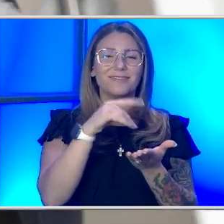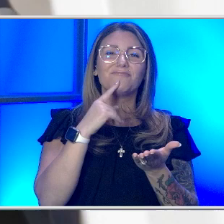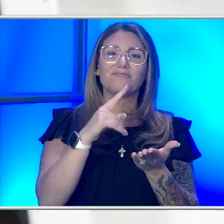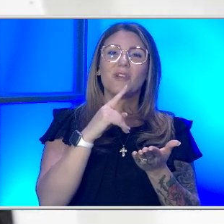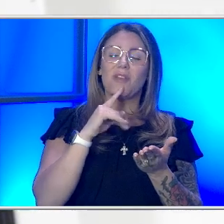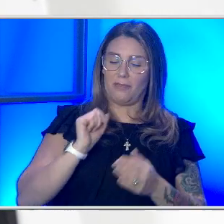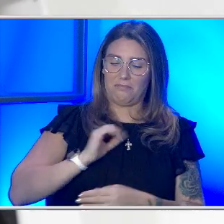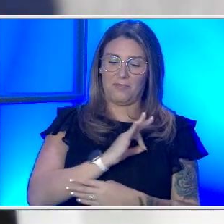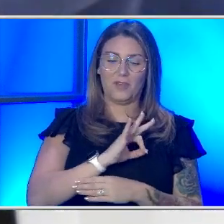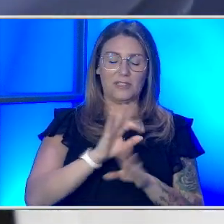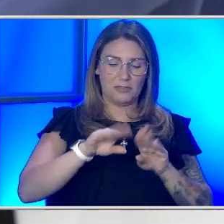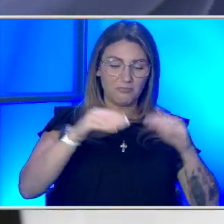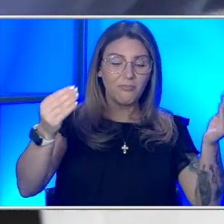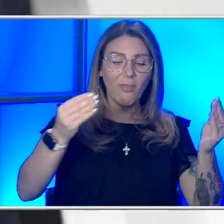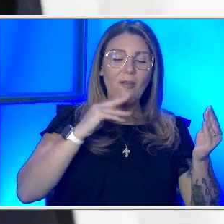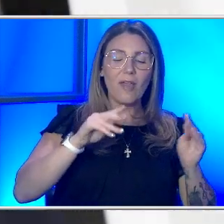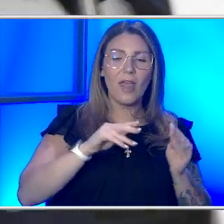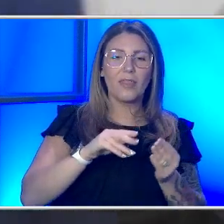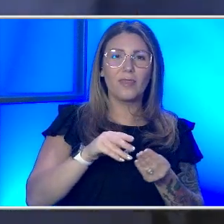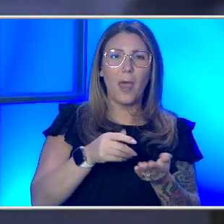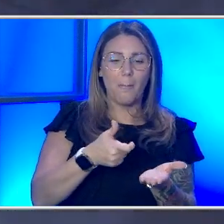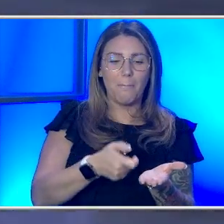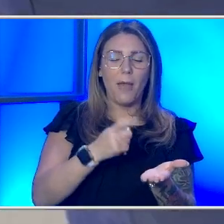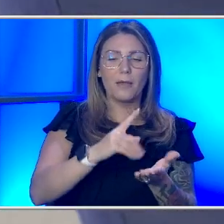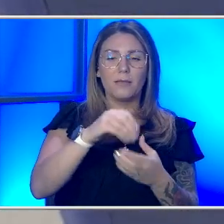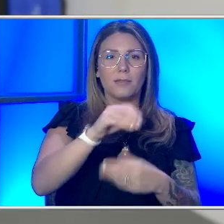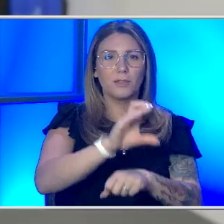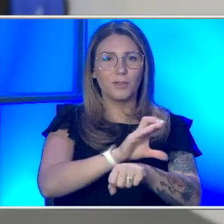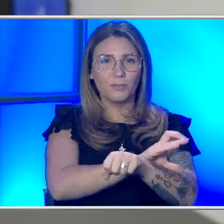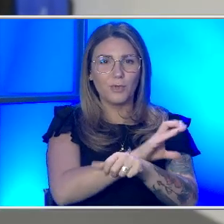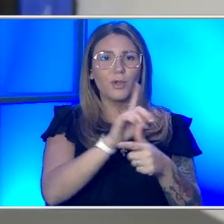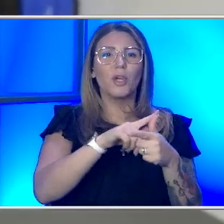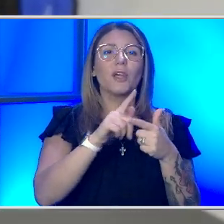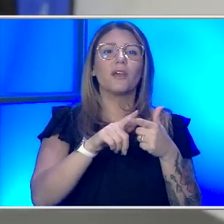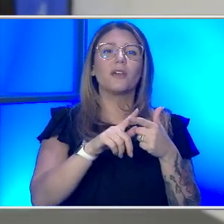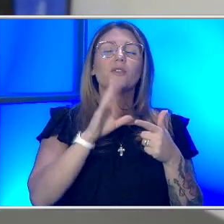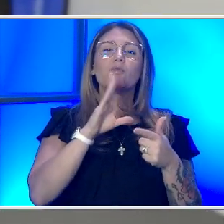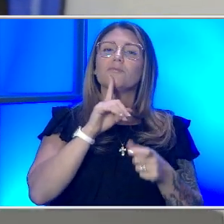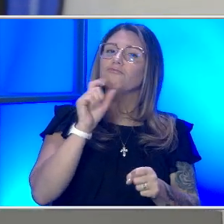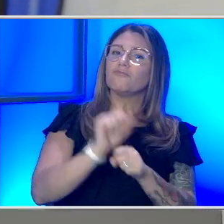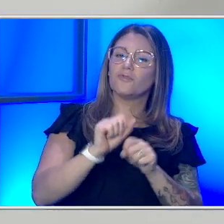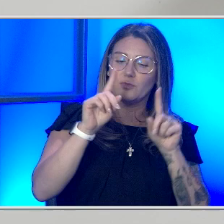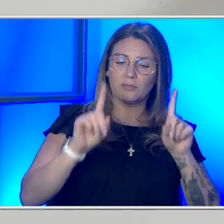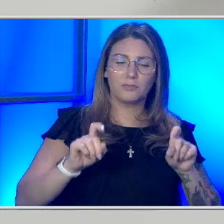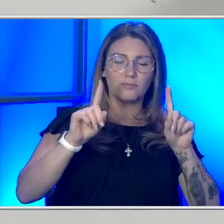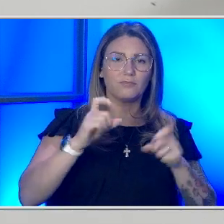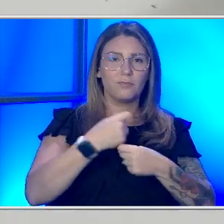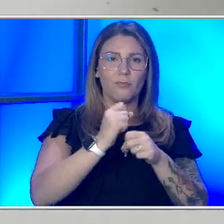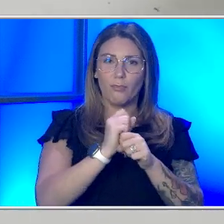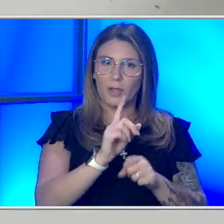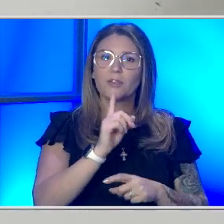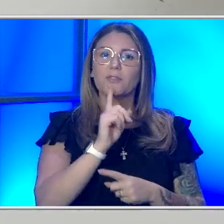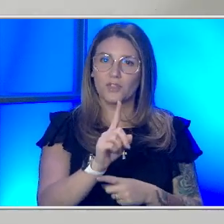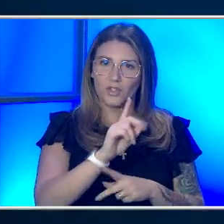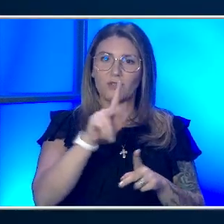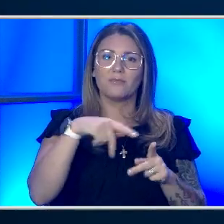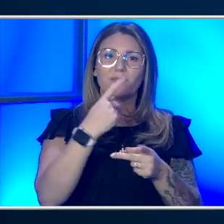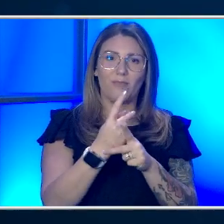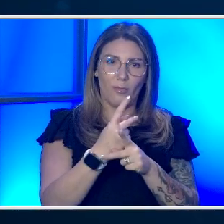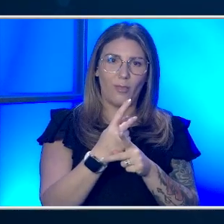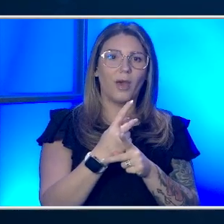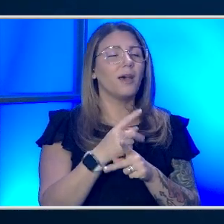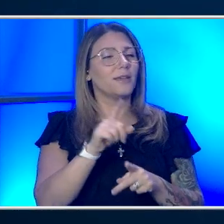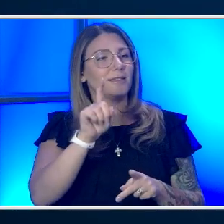into the computer. After scanning it, they will do some confirmation testing to ensure that it is the type that they're expecting, and then put it